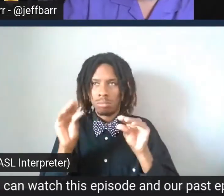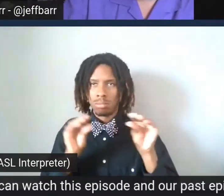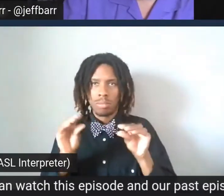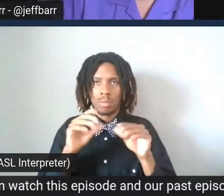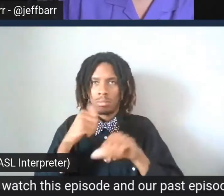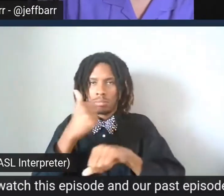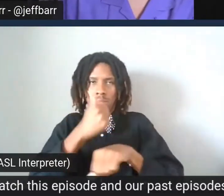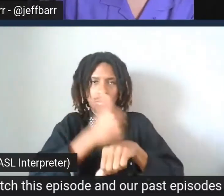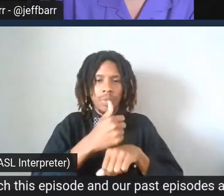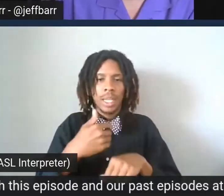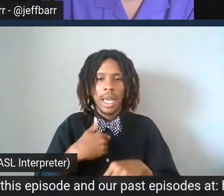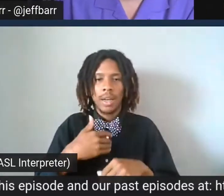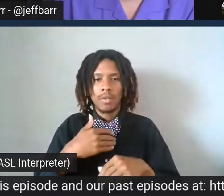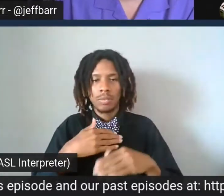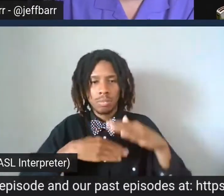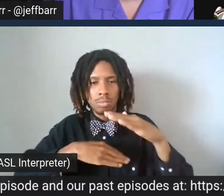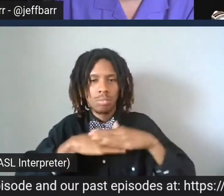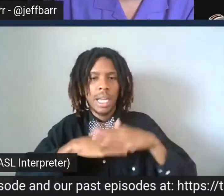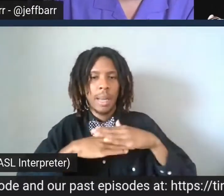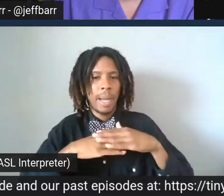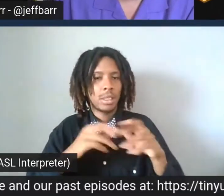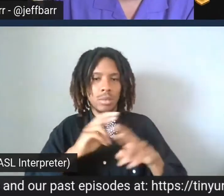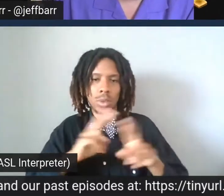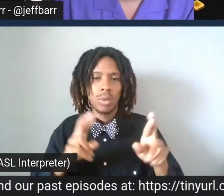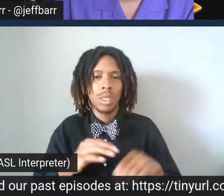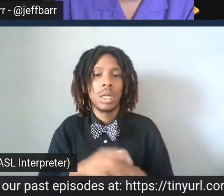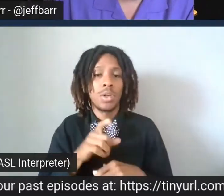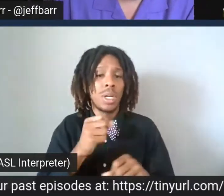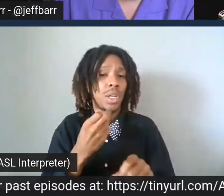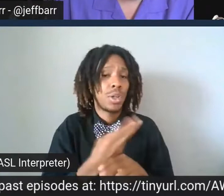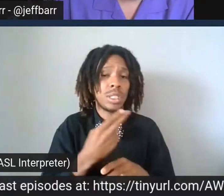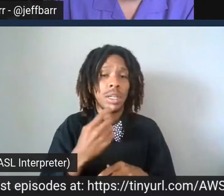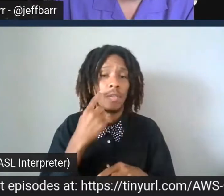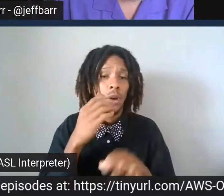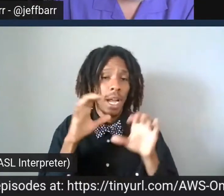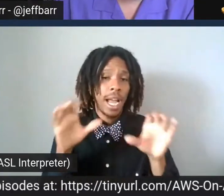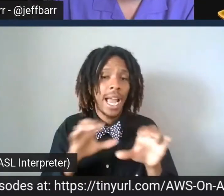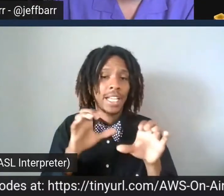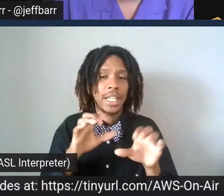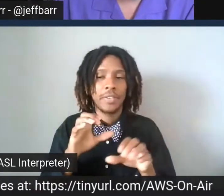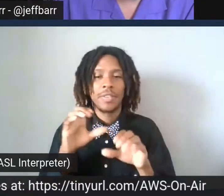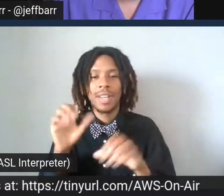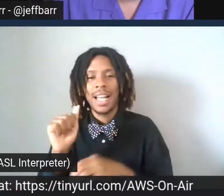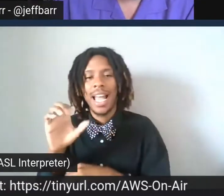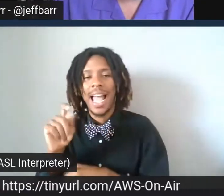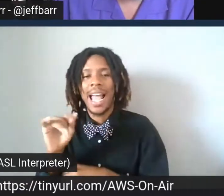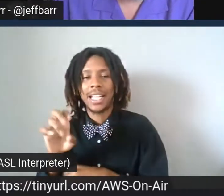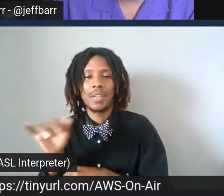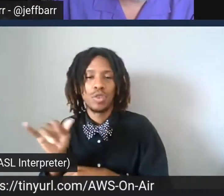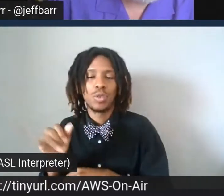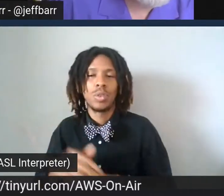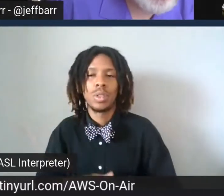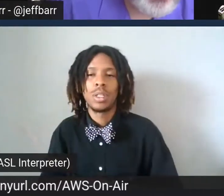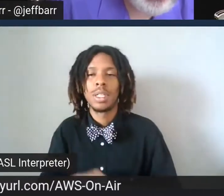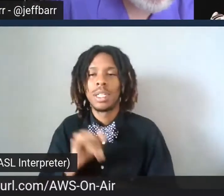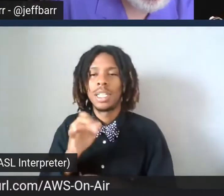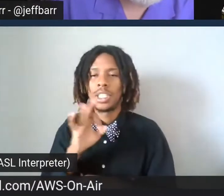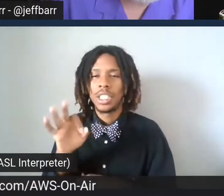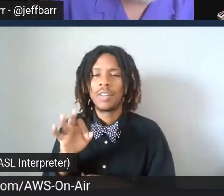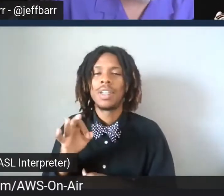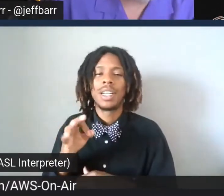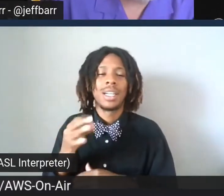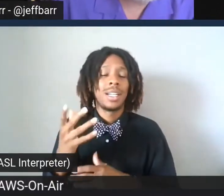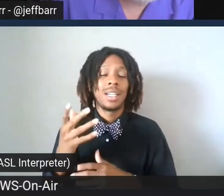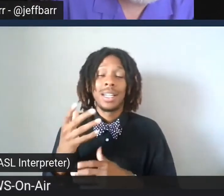You still have sufficient capacity and things like that, but you can absolutely use it for active as well. So failures come in a lot